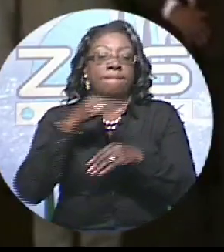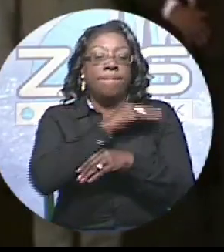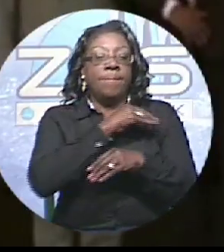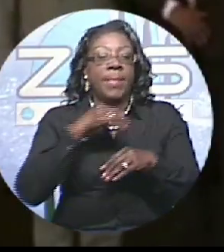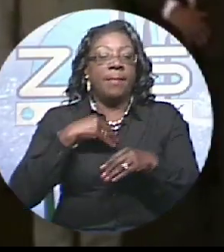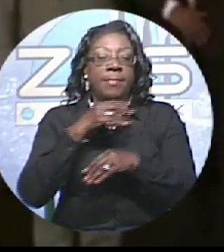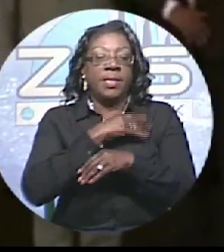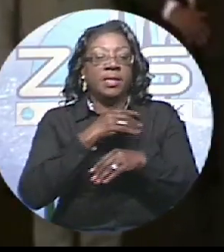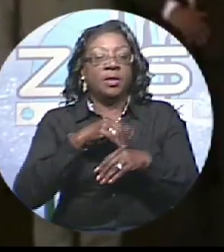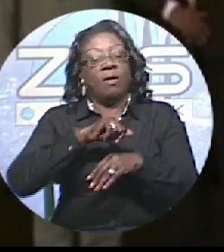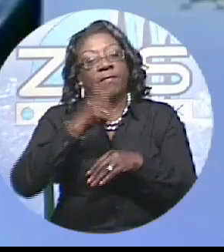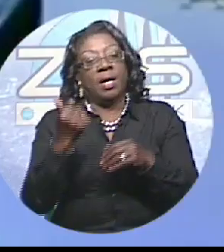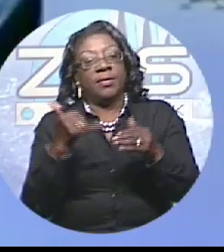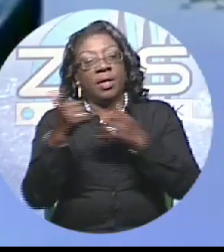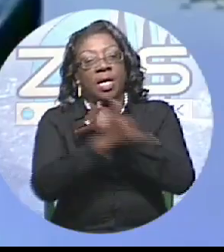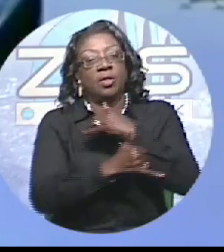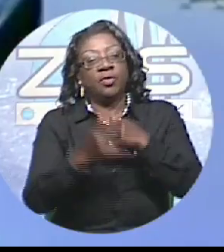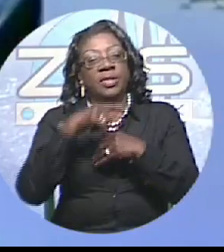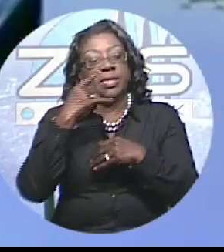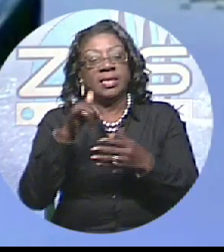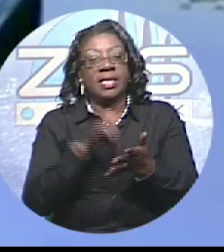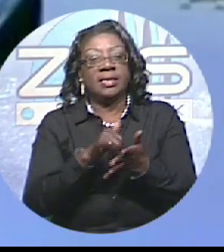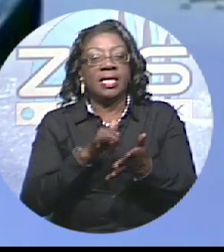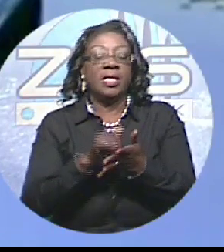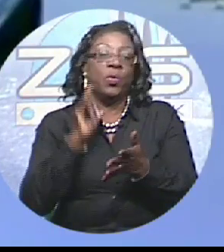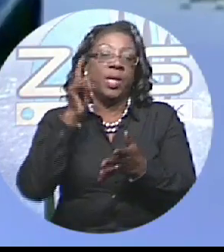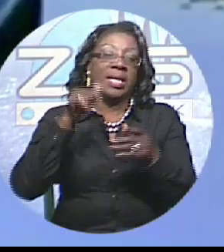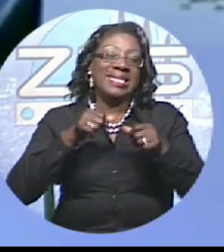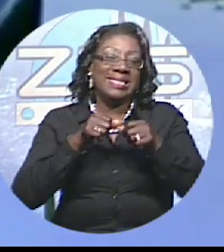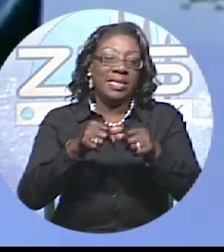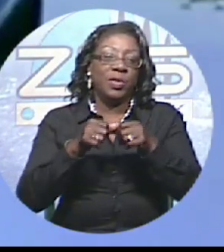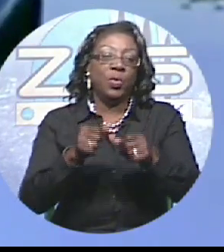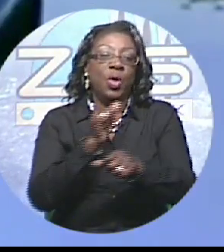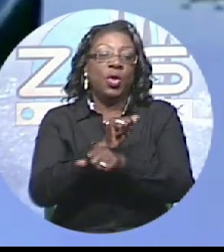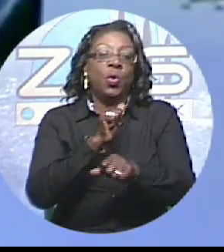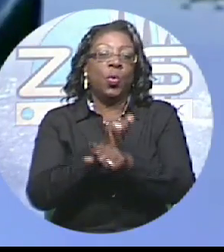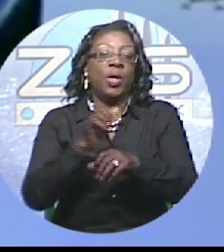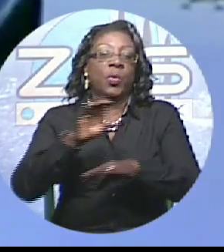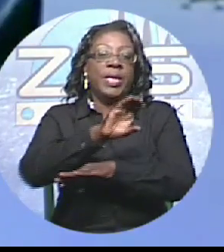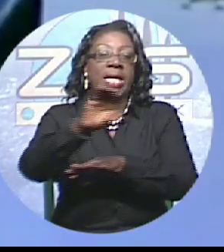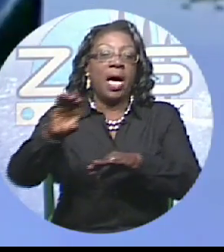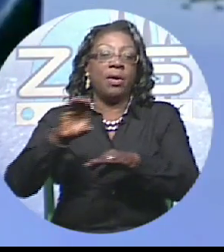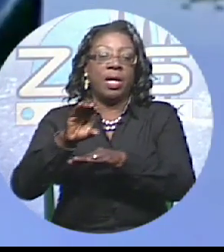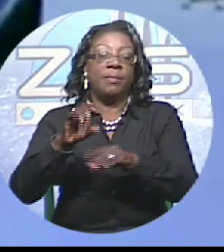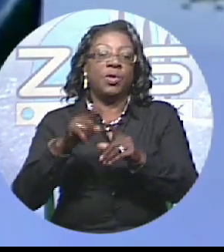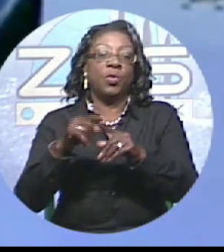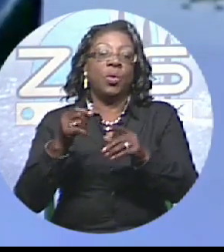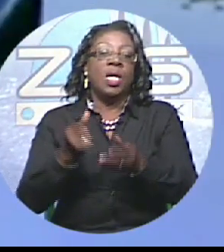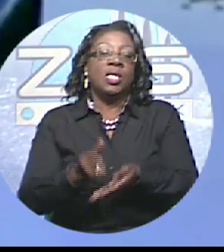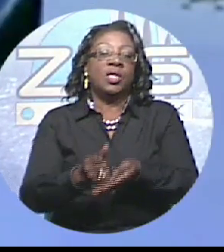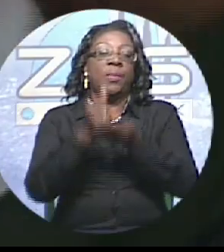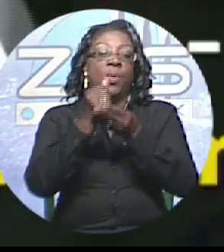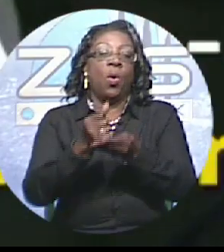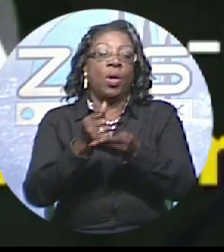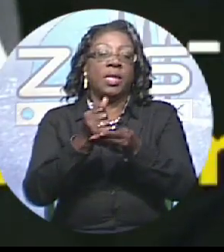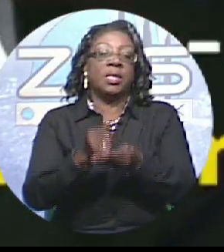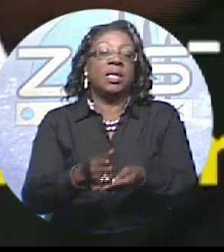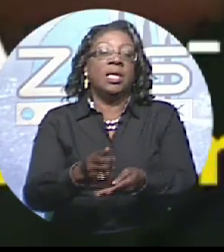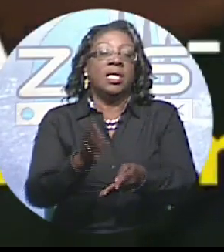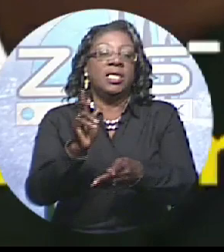and Caribbean states, he says he will continue to work with CARICOM and others to support democracy in